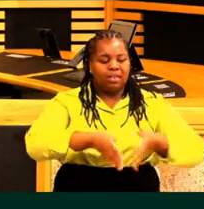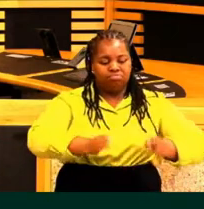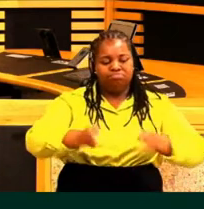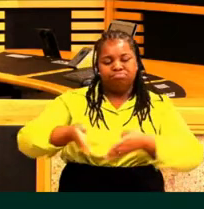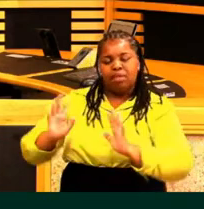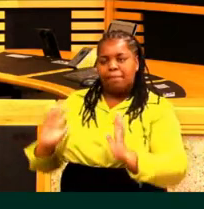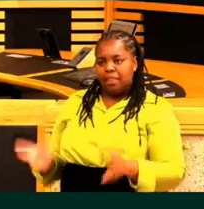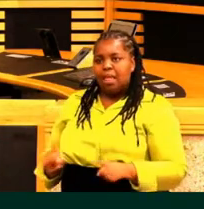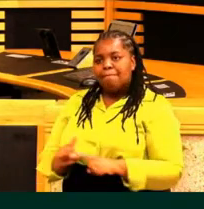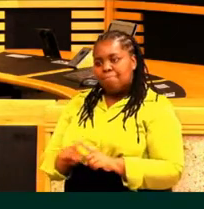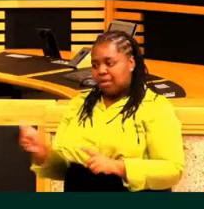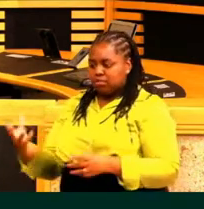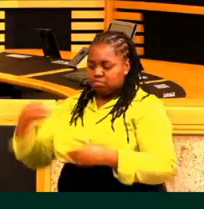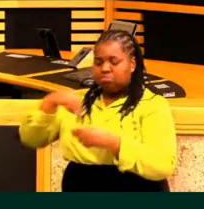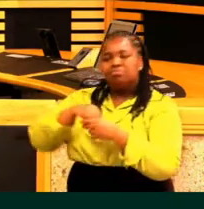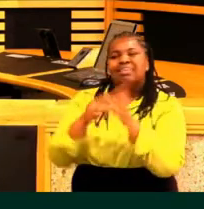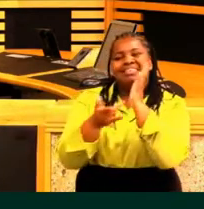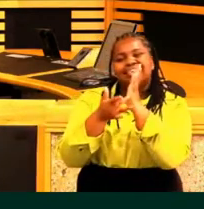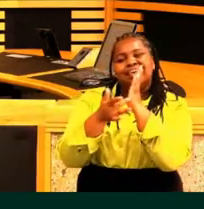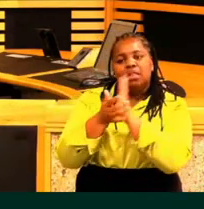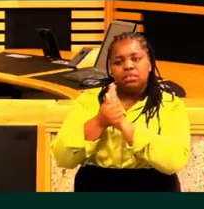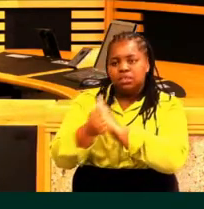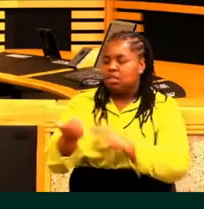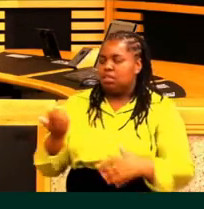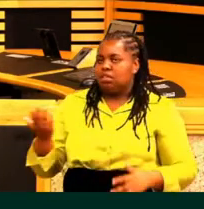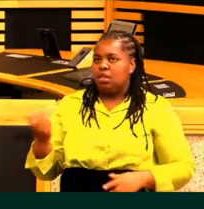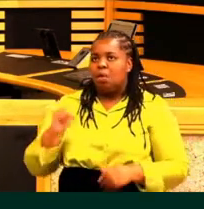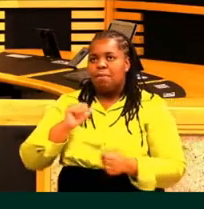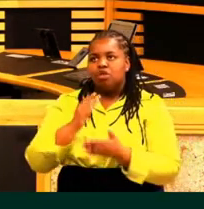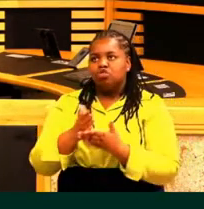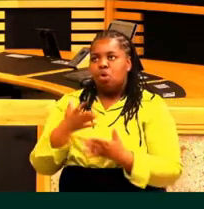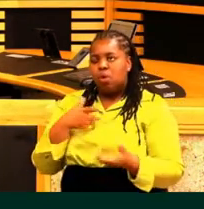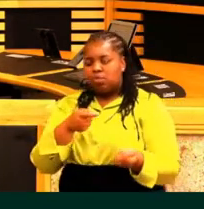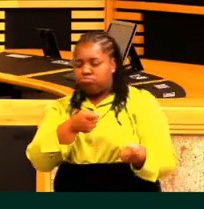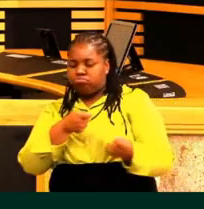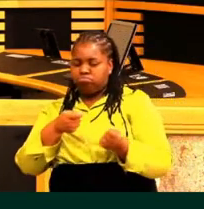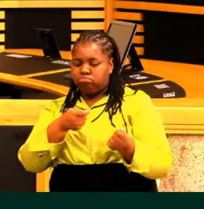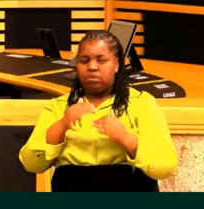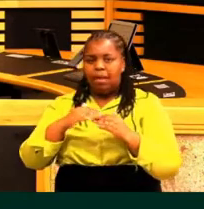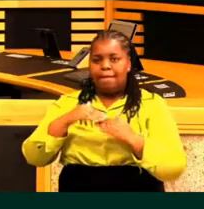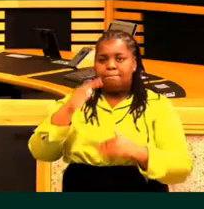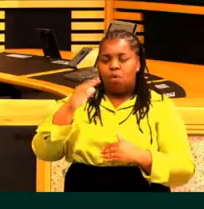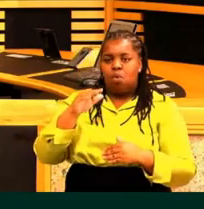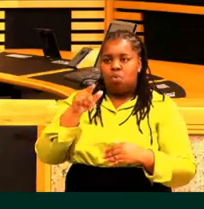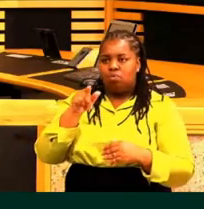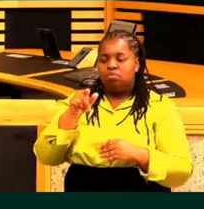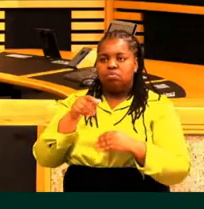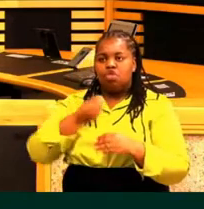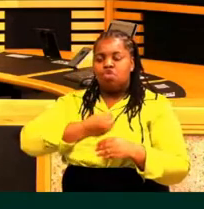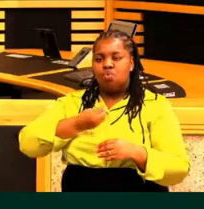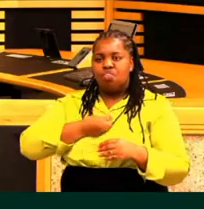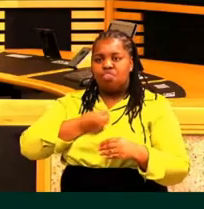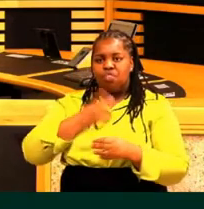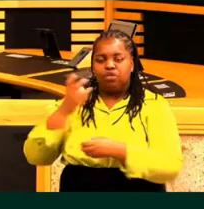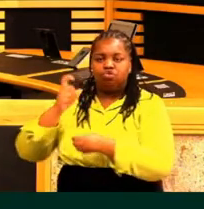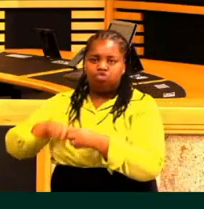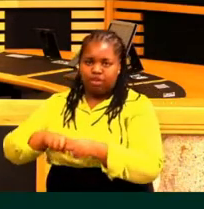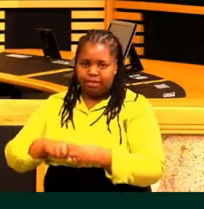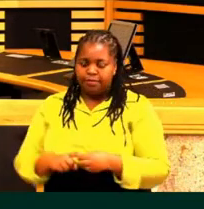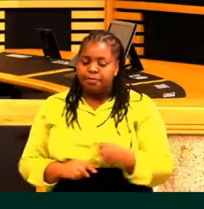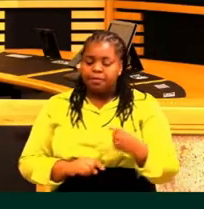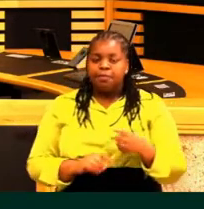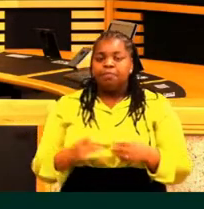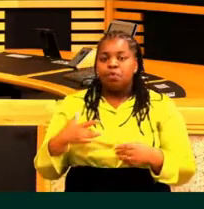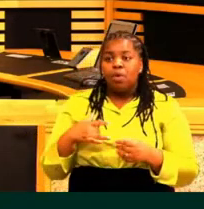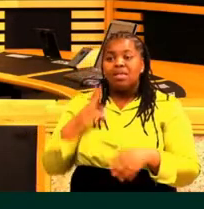but also include technical skills so to attract and absorbed the unemployed skilled youth we've